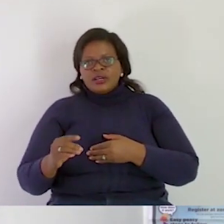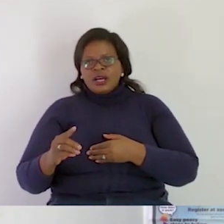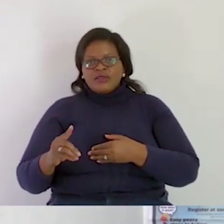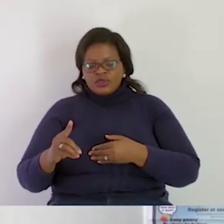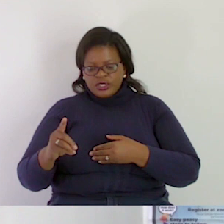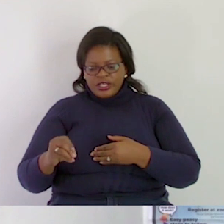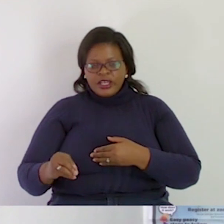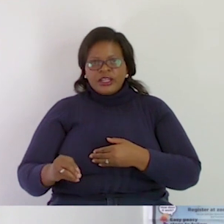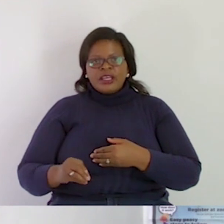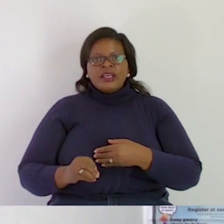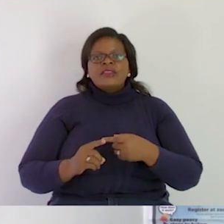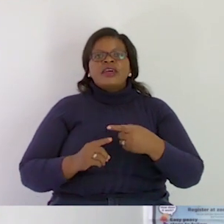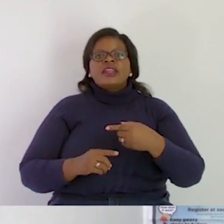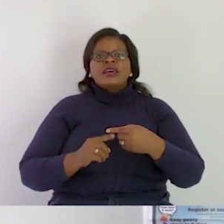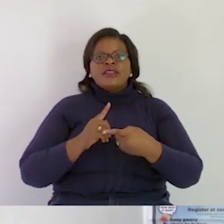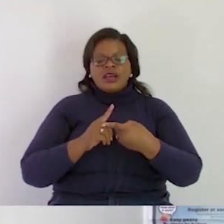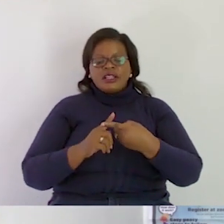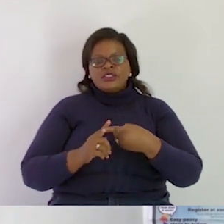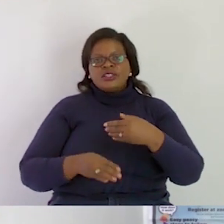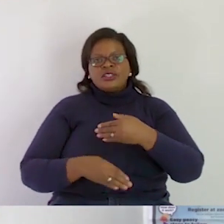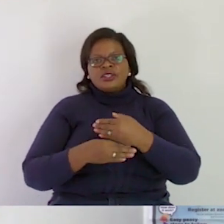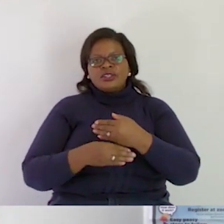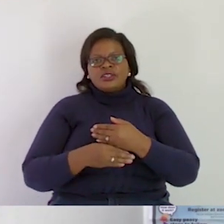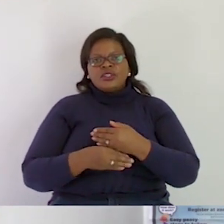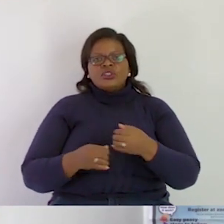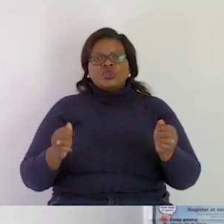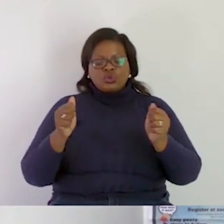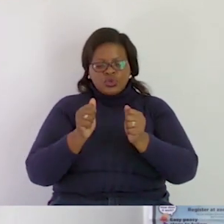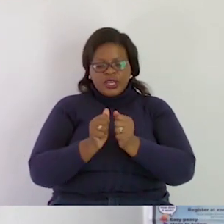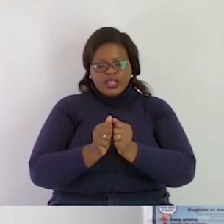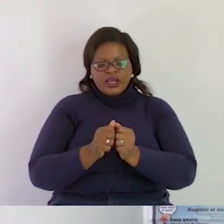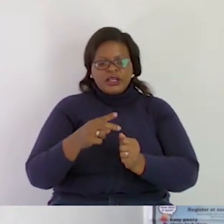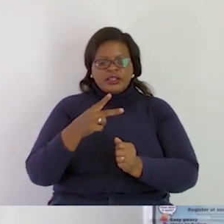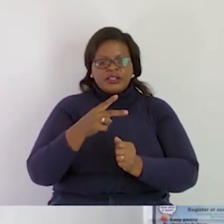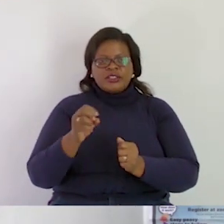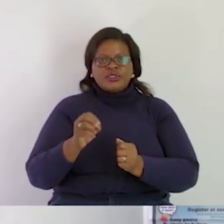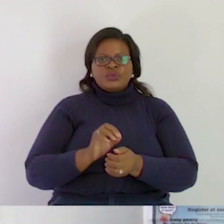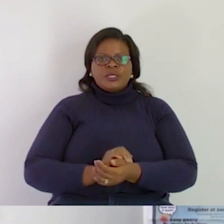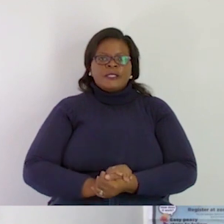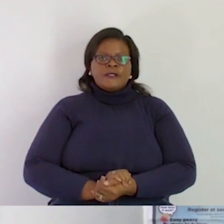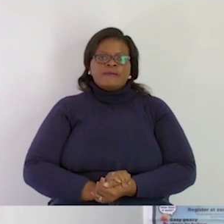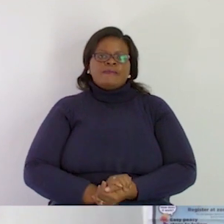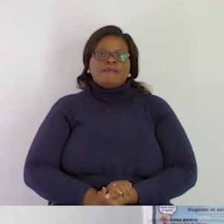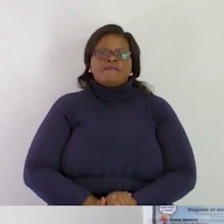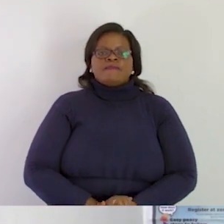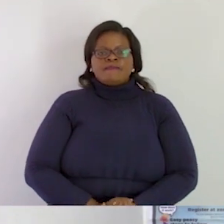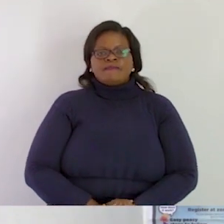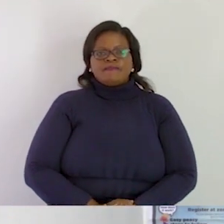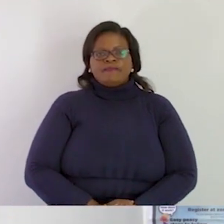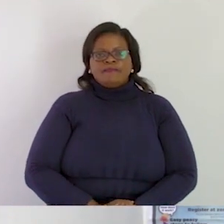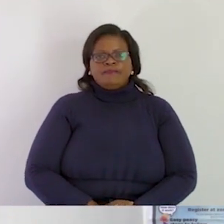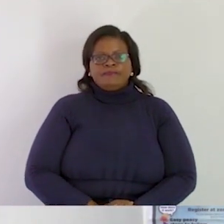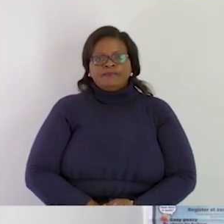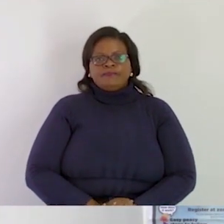I'll get a 10. And my final, I have 20. Now let's go back to the order. The